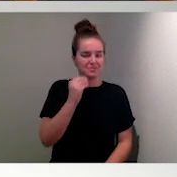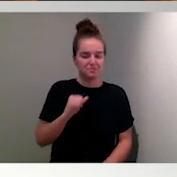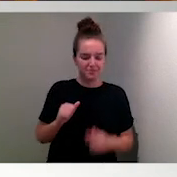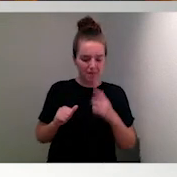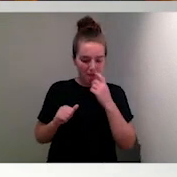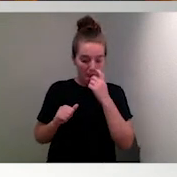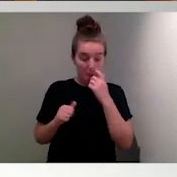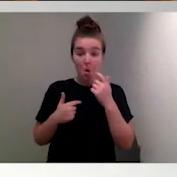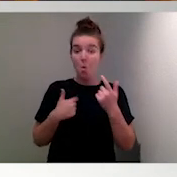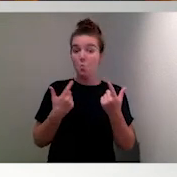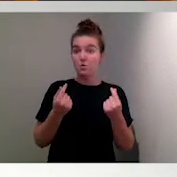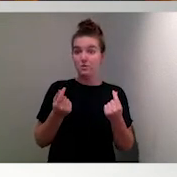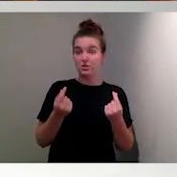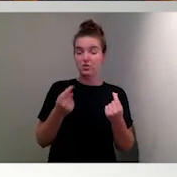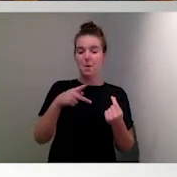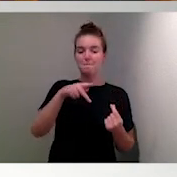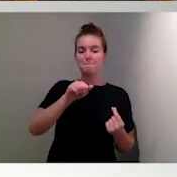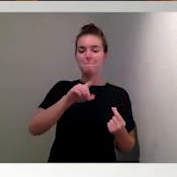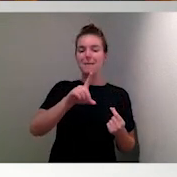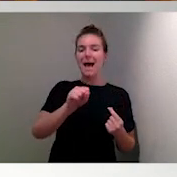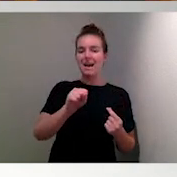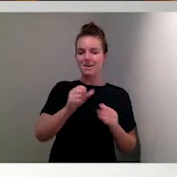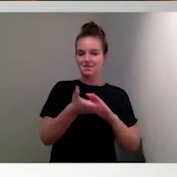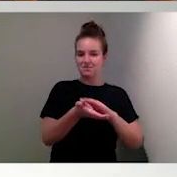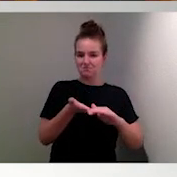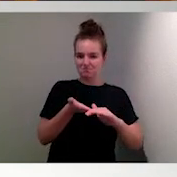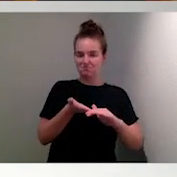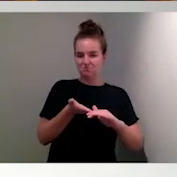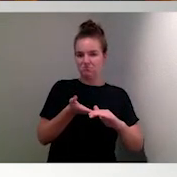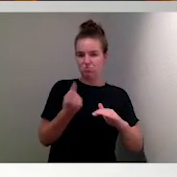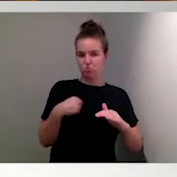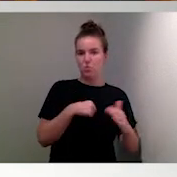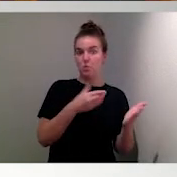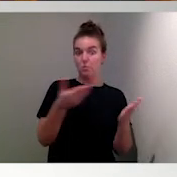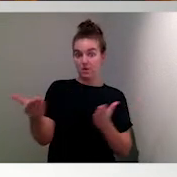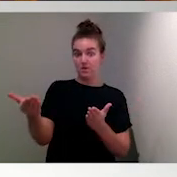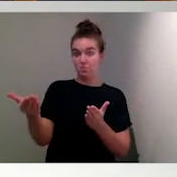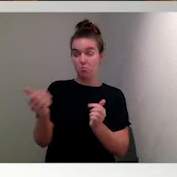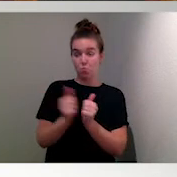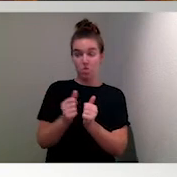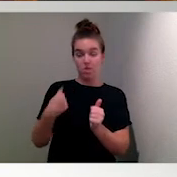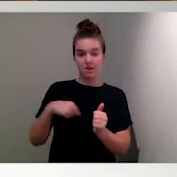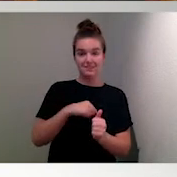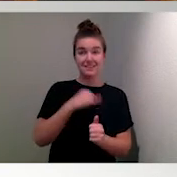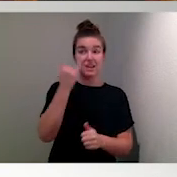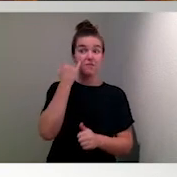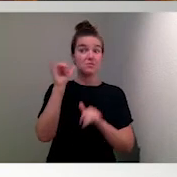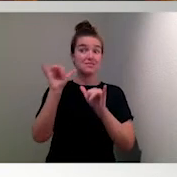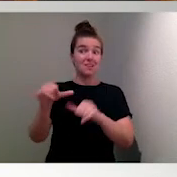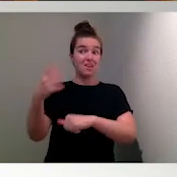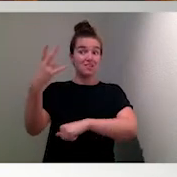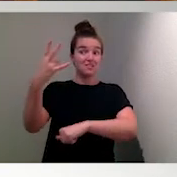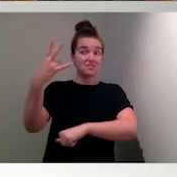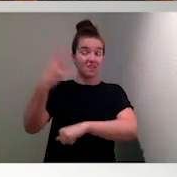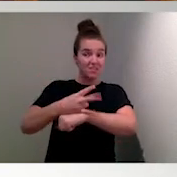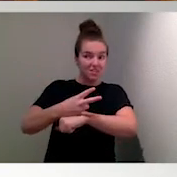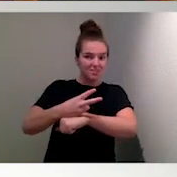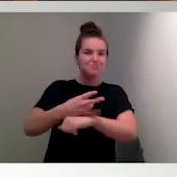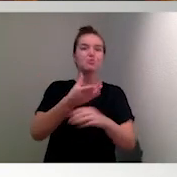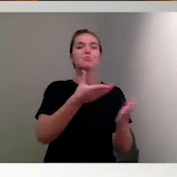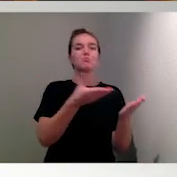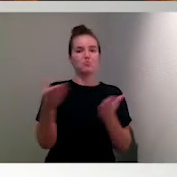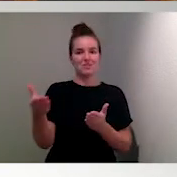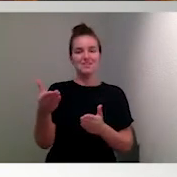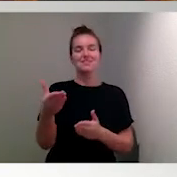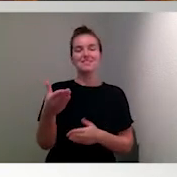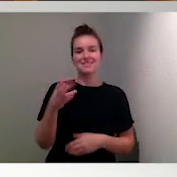and if you're there 7 nights, you take 7 pads, and you put those on the bed every